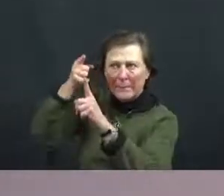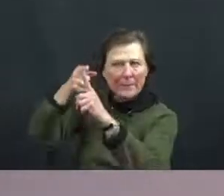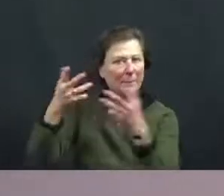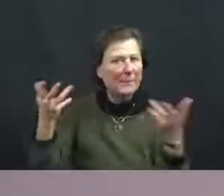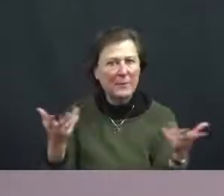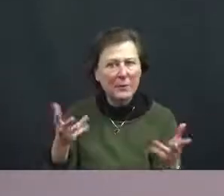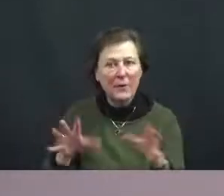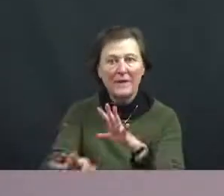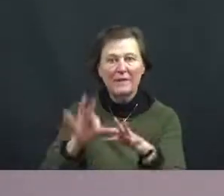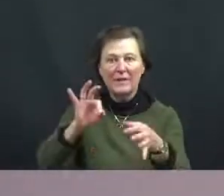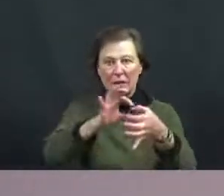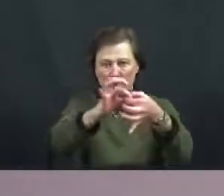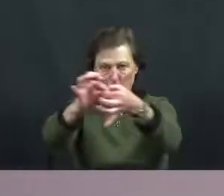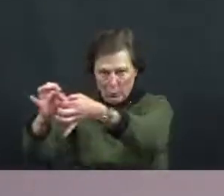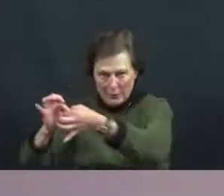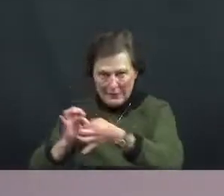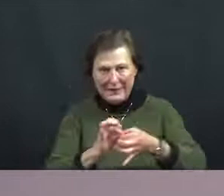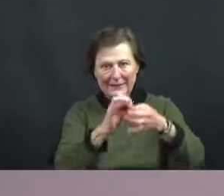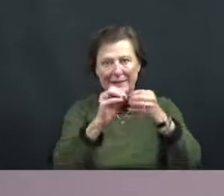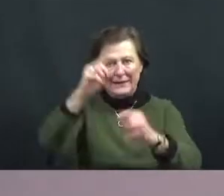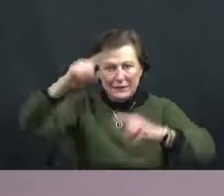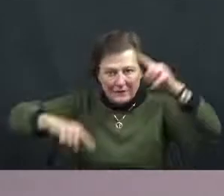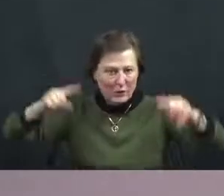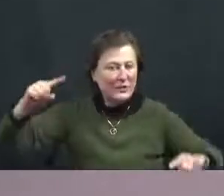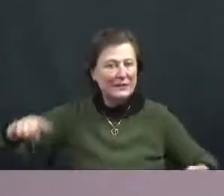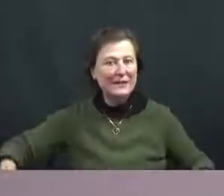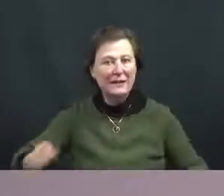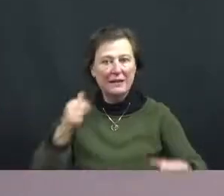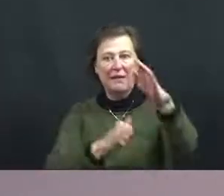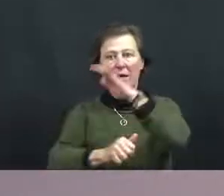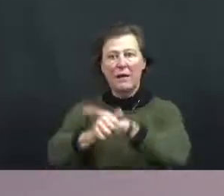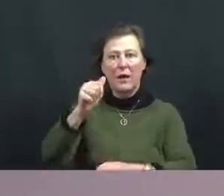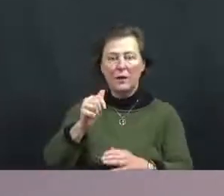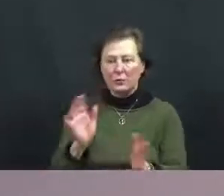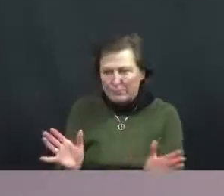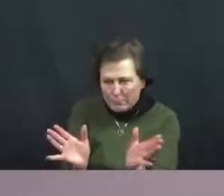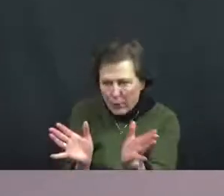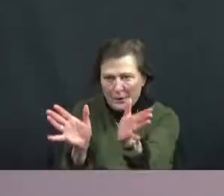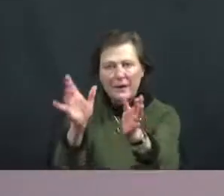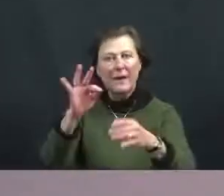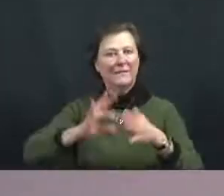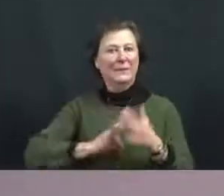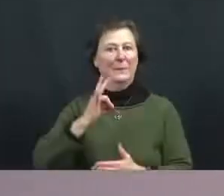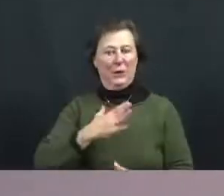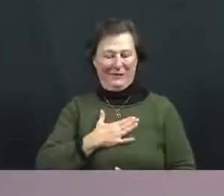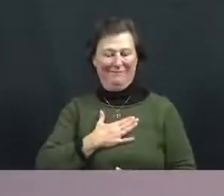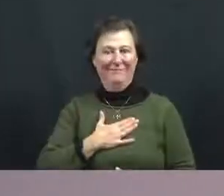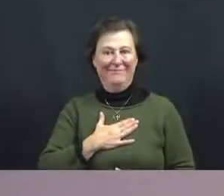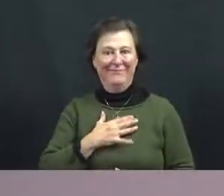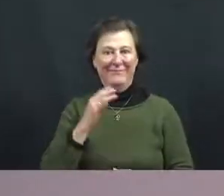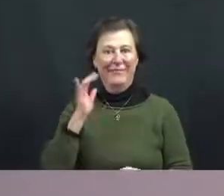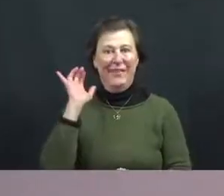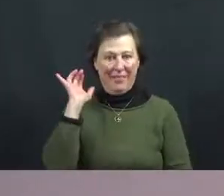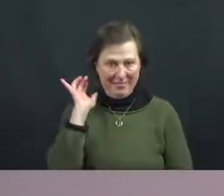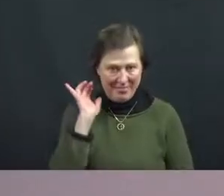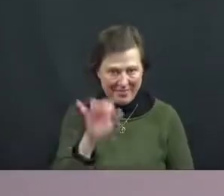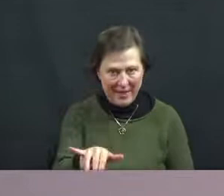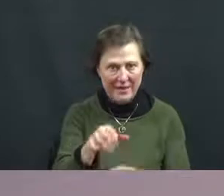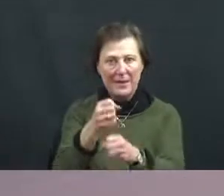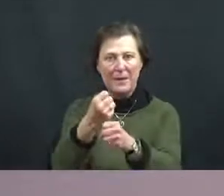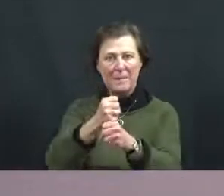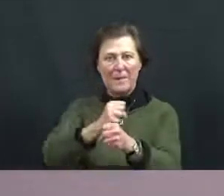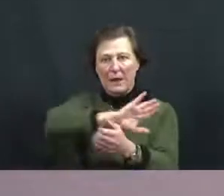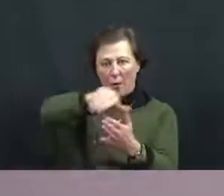find unity in diversity under the promptings of the Spirit that maketh